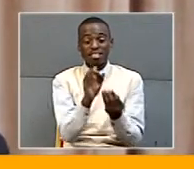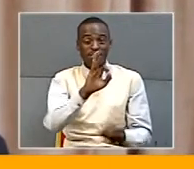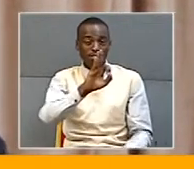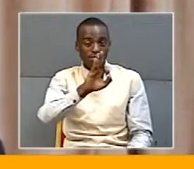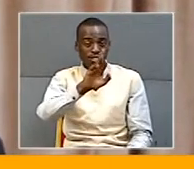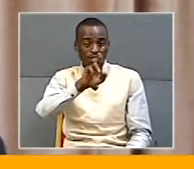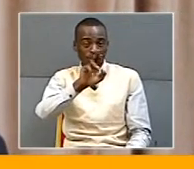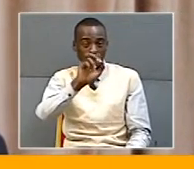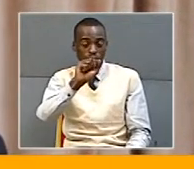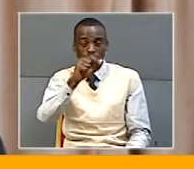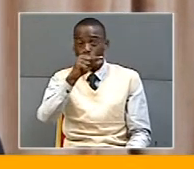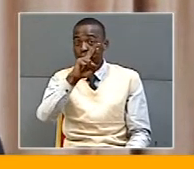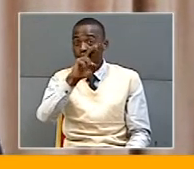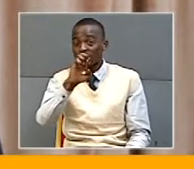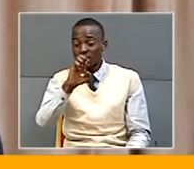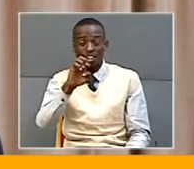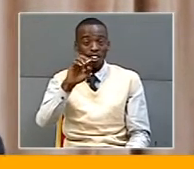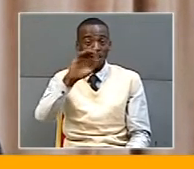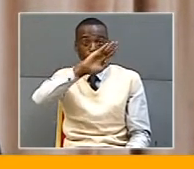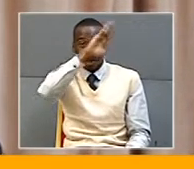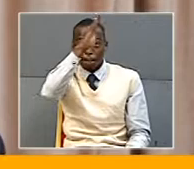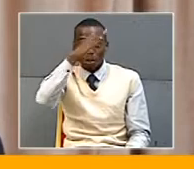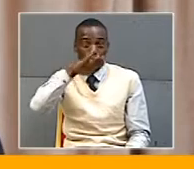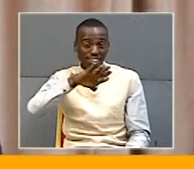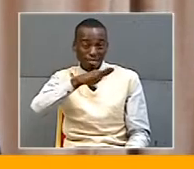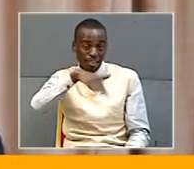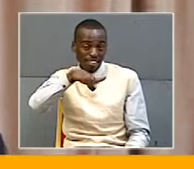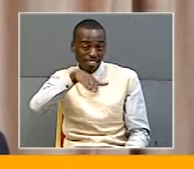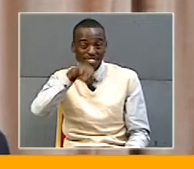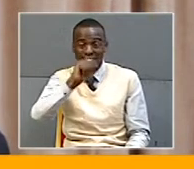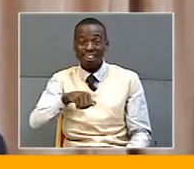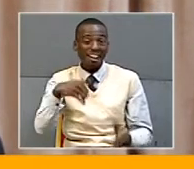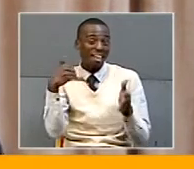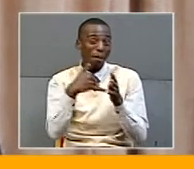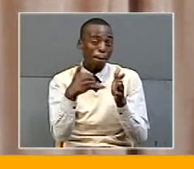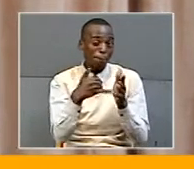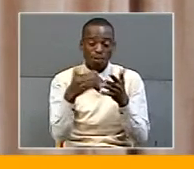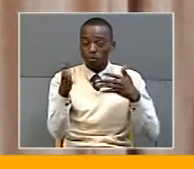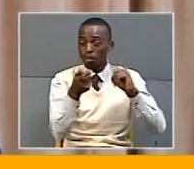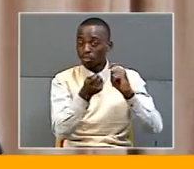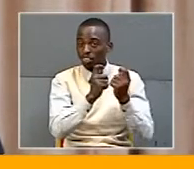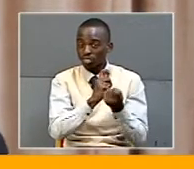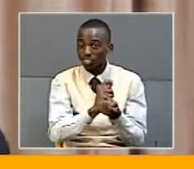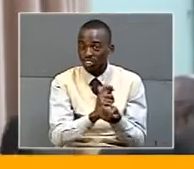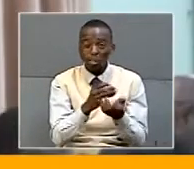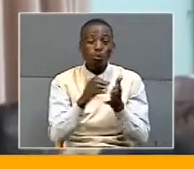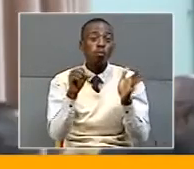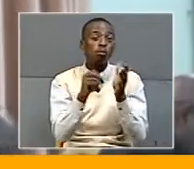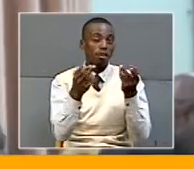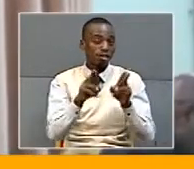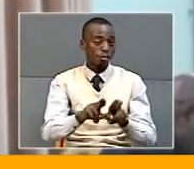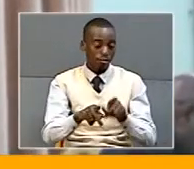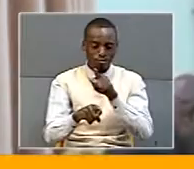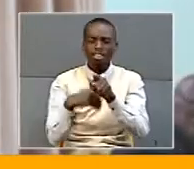areas of the country that are prone to the impacts of climate change with a lot of disasters. They